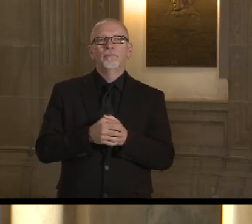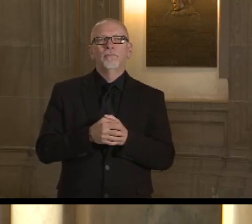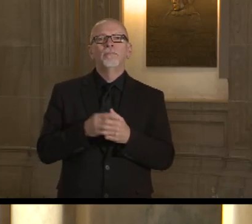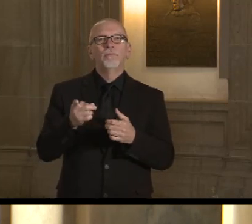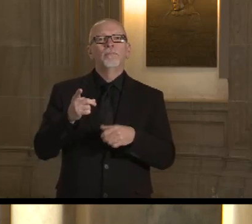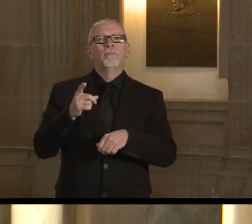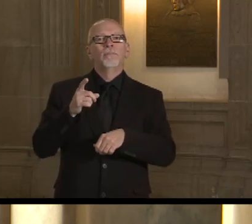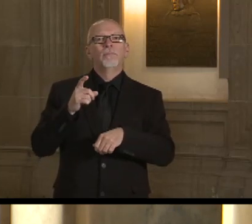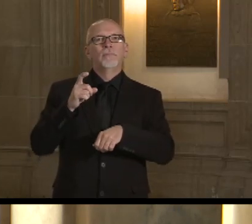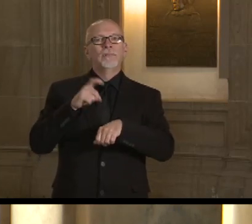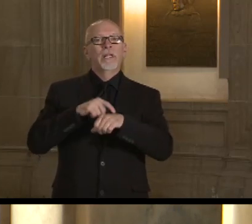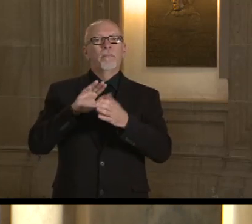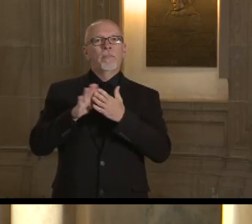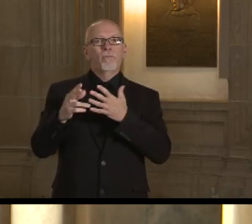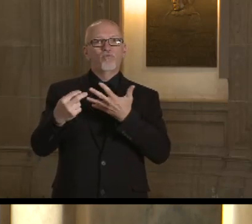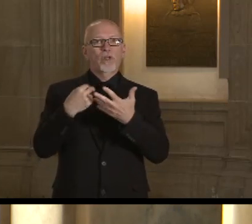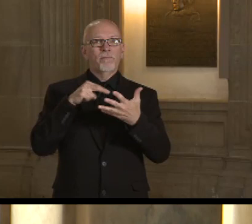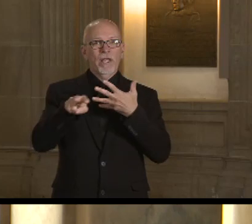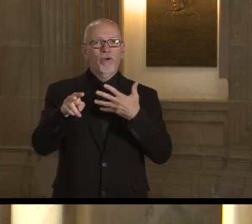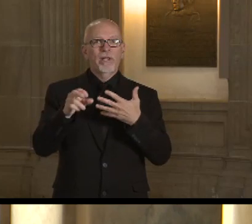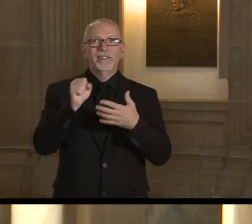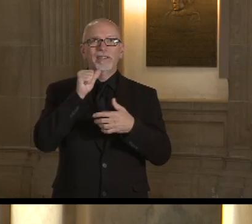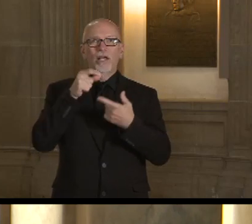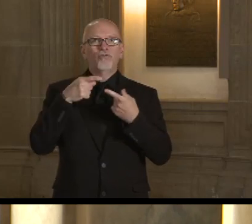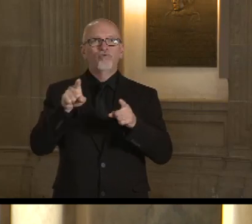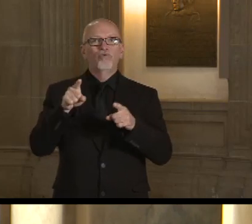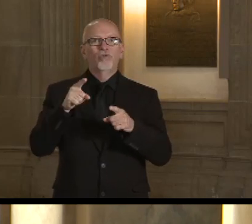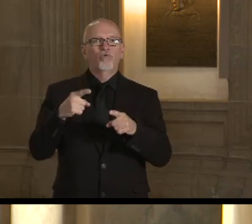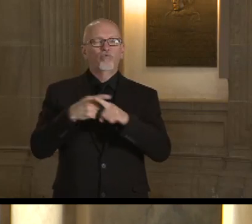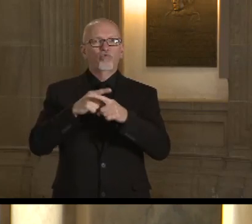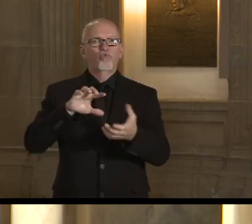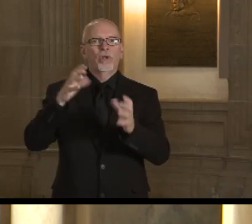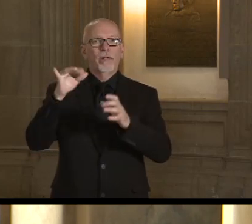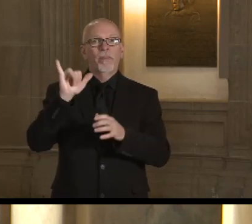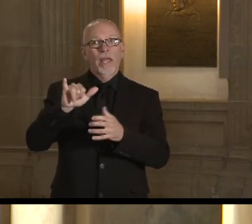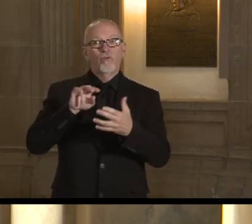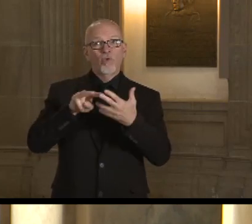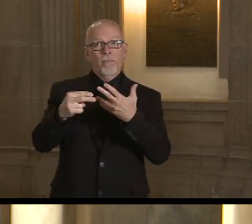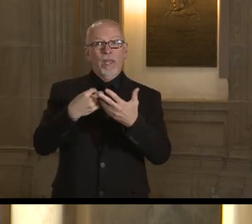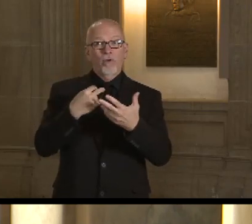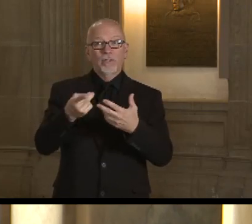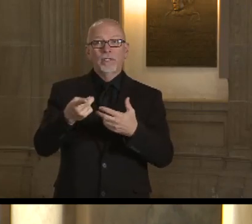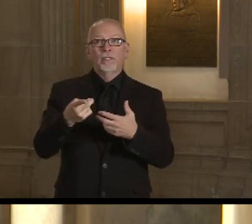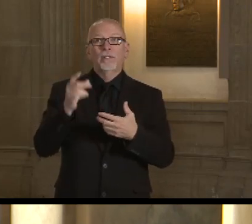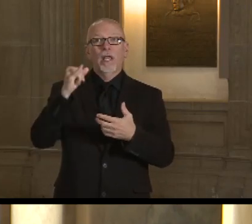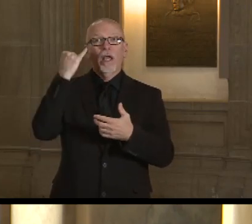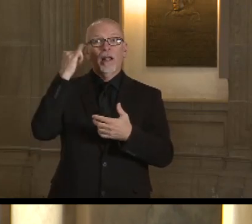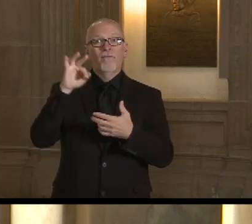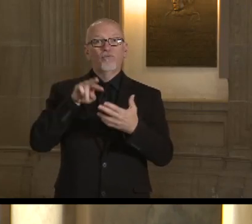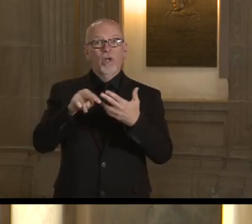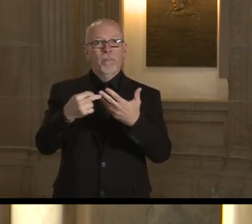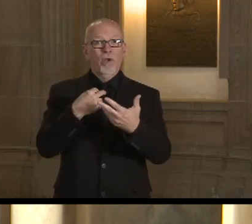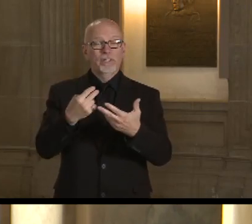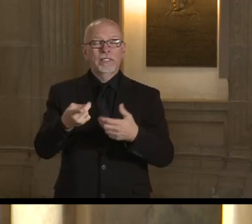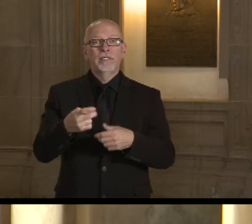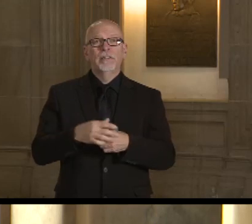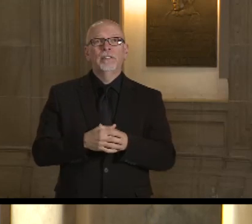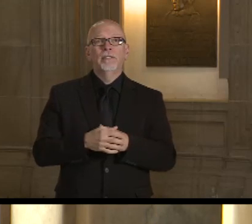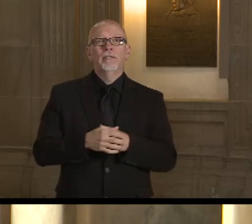The time to become transparent is not at a time of crisis. So that transparency, that notion of transparency,